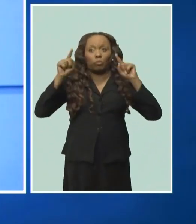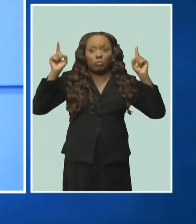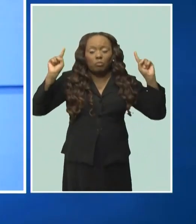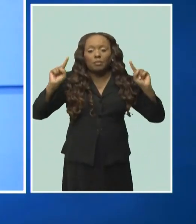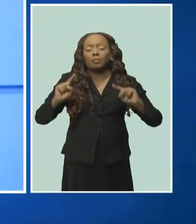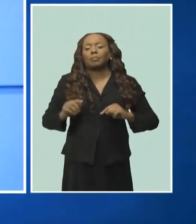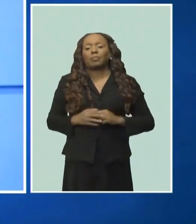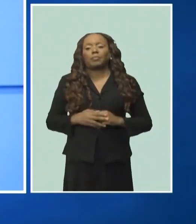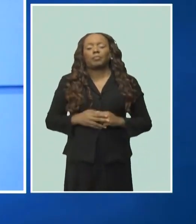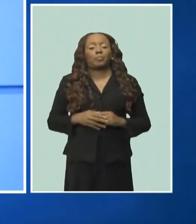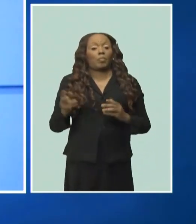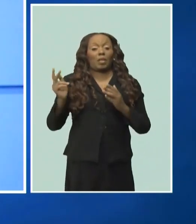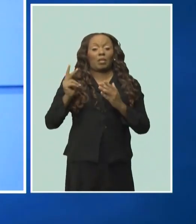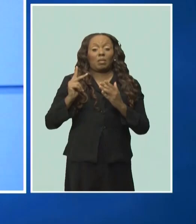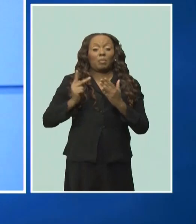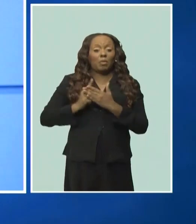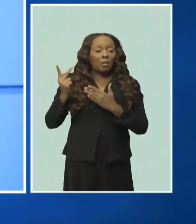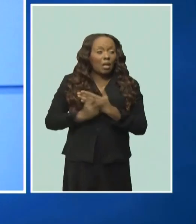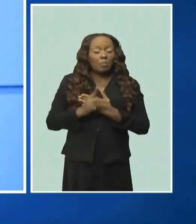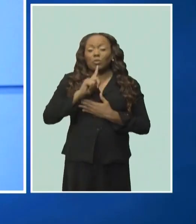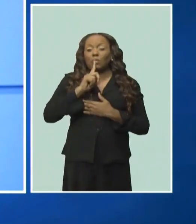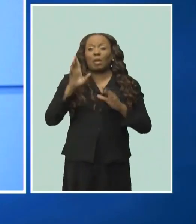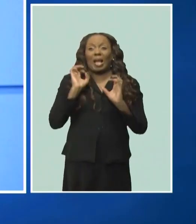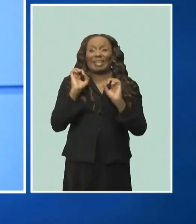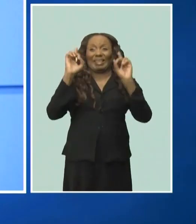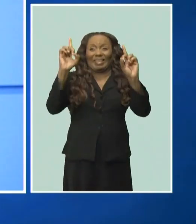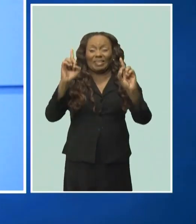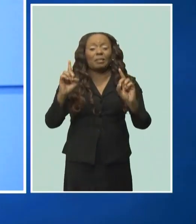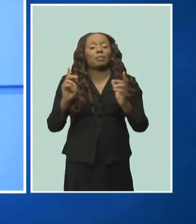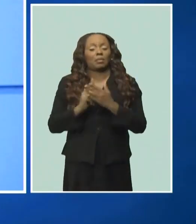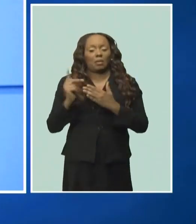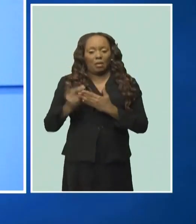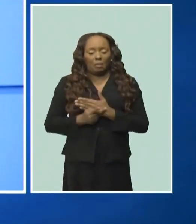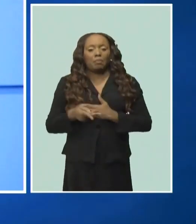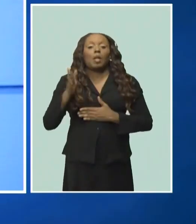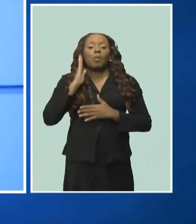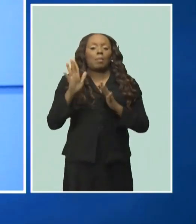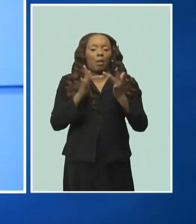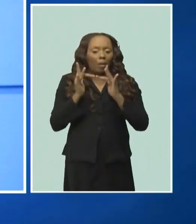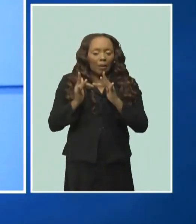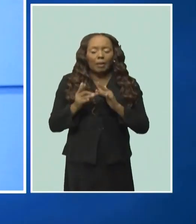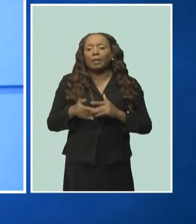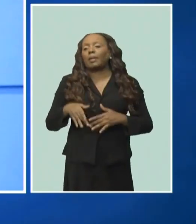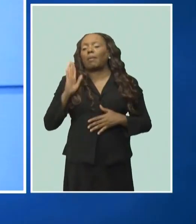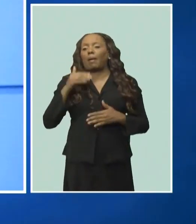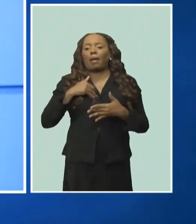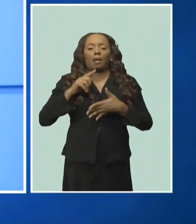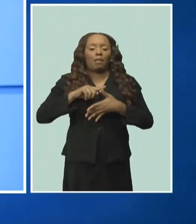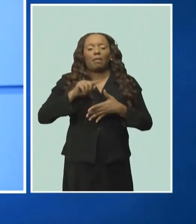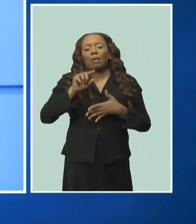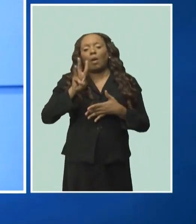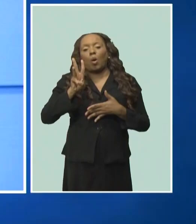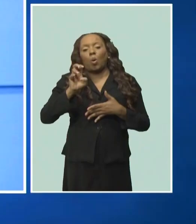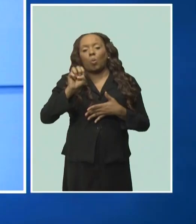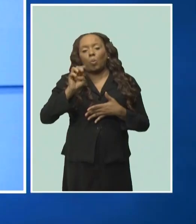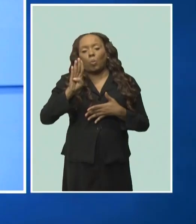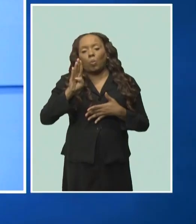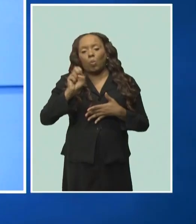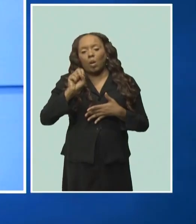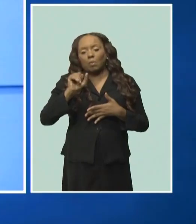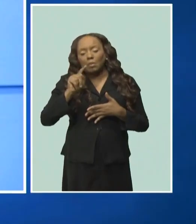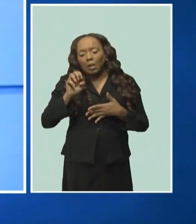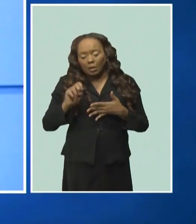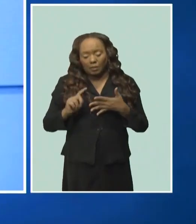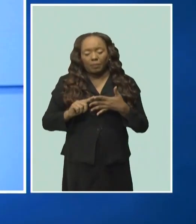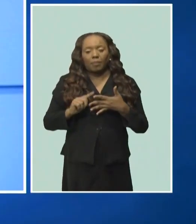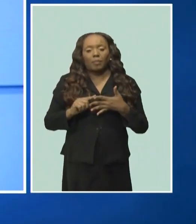a program, an educational program. It will be digital, which means there's a website, probably a mobile app being developed, etc., and it will